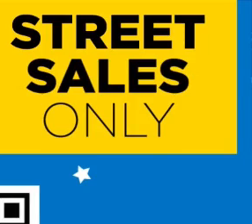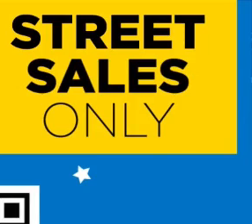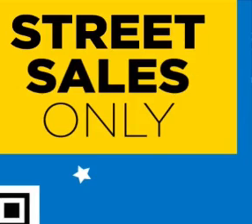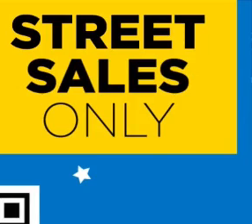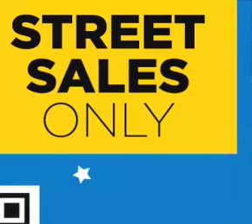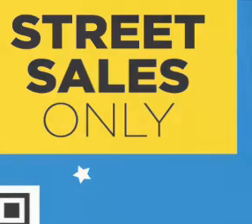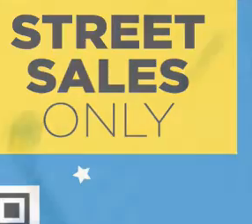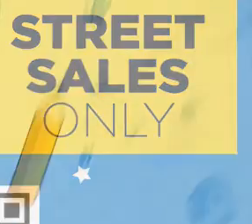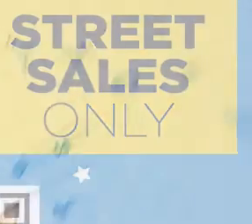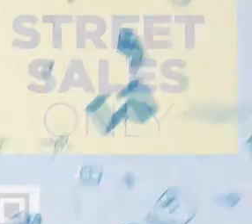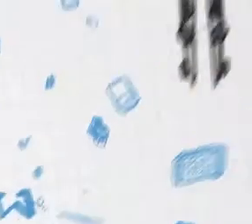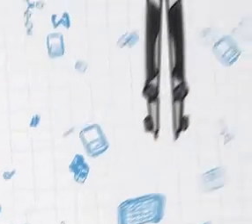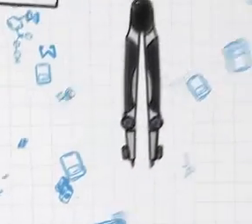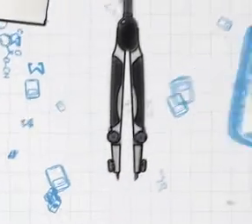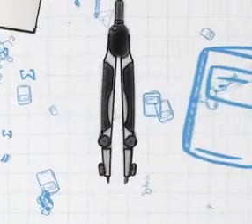and Zoshi.